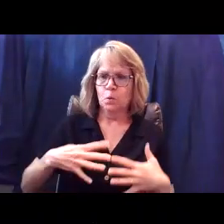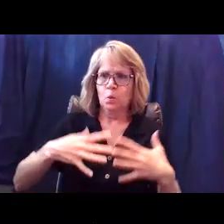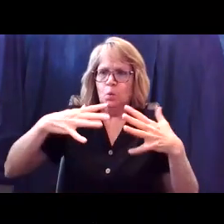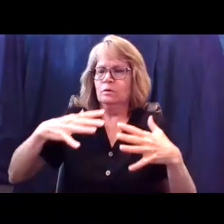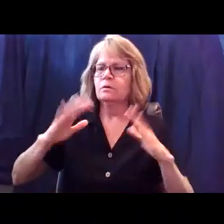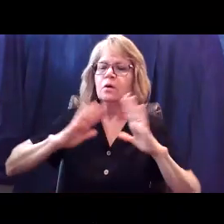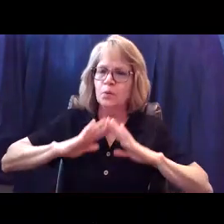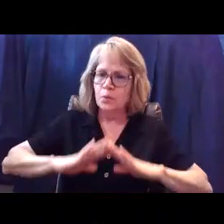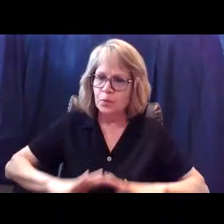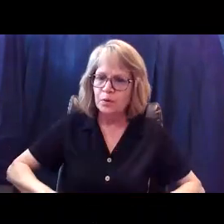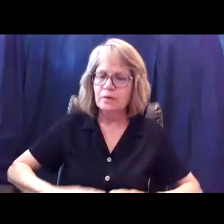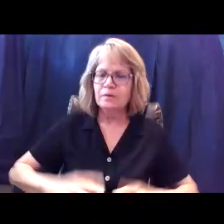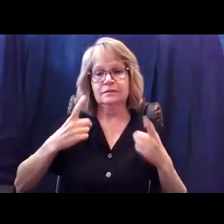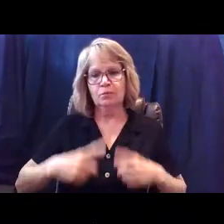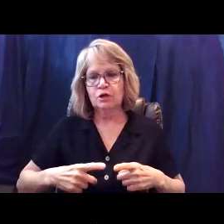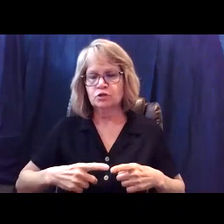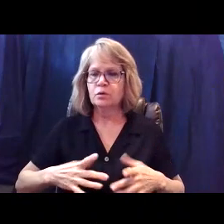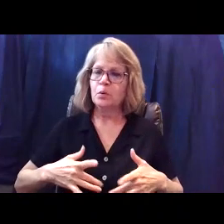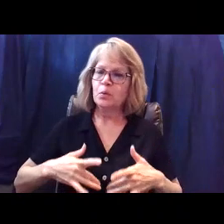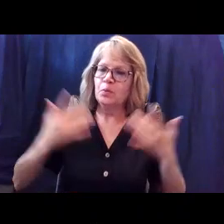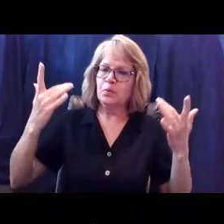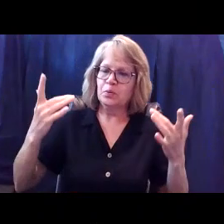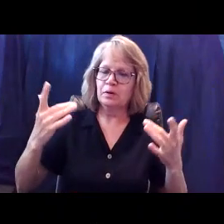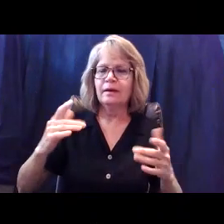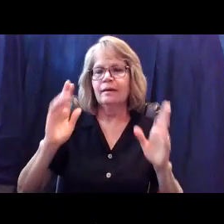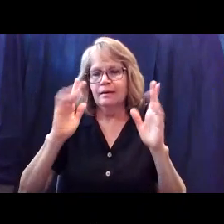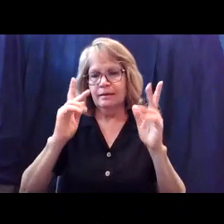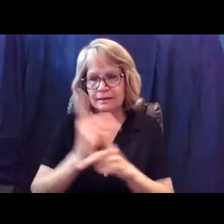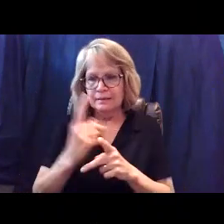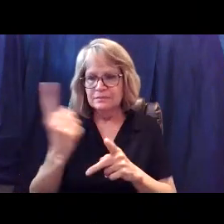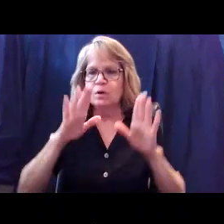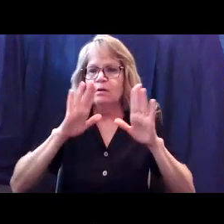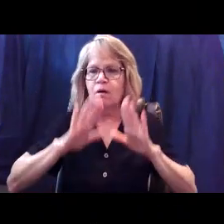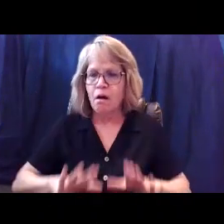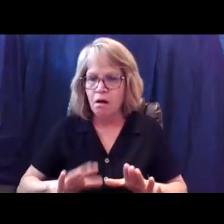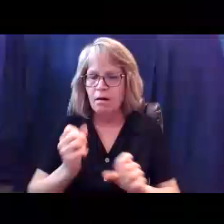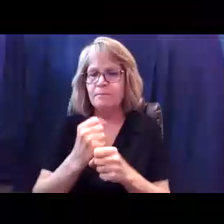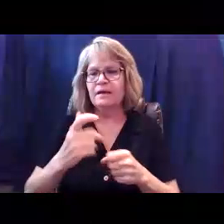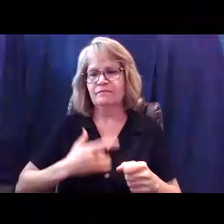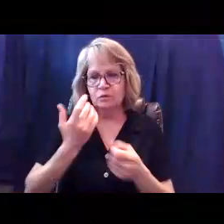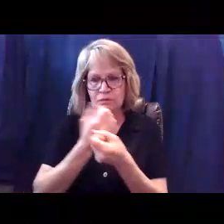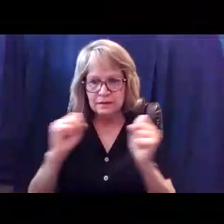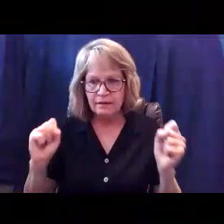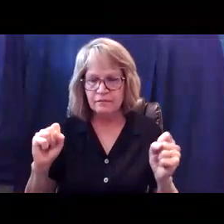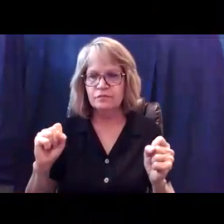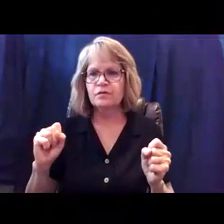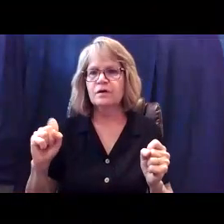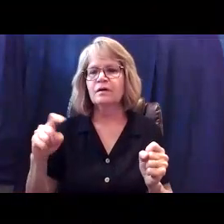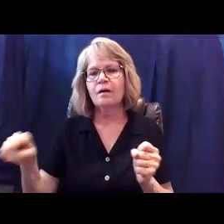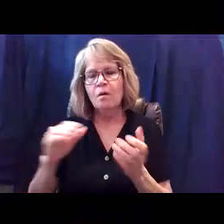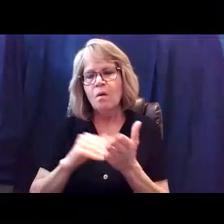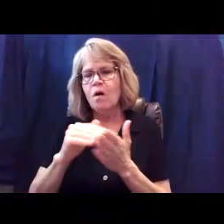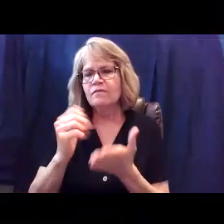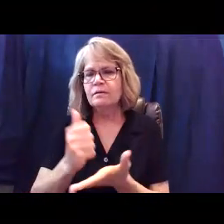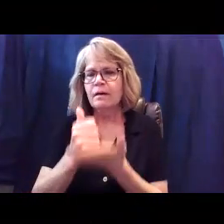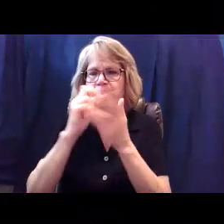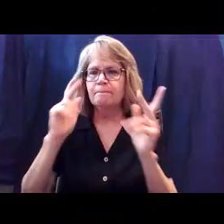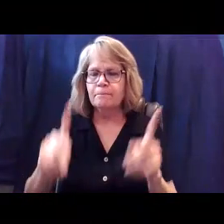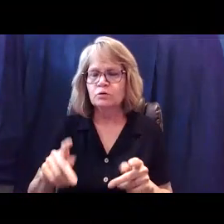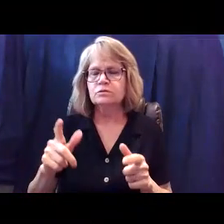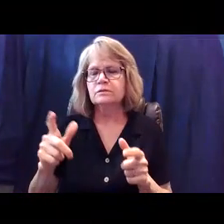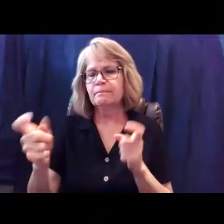reducing depression, keeping someone calm and making them feel safe. So they're often helping a person manage a